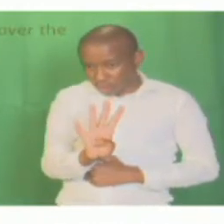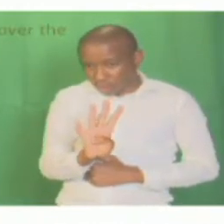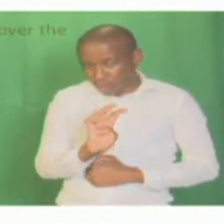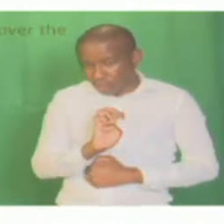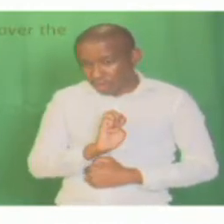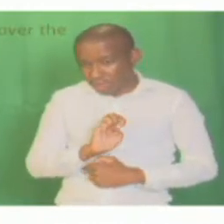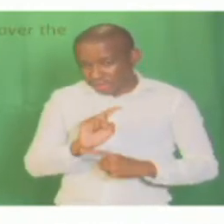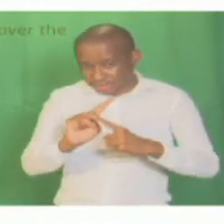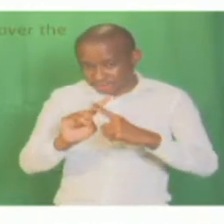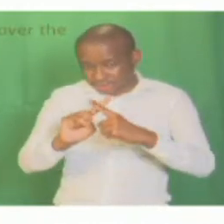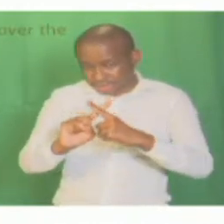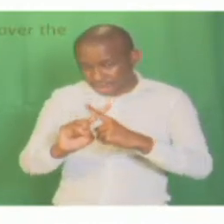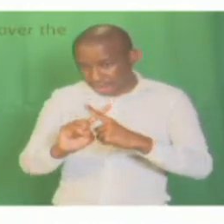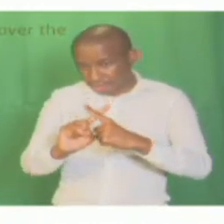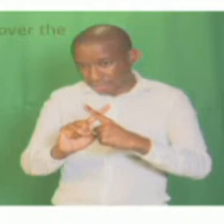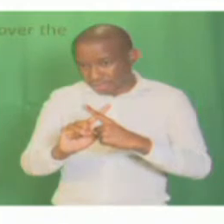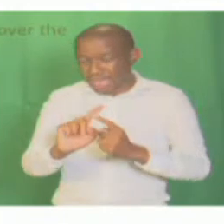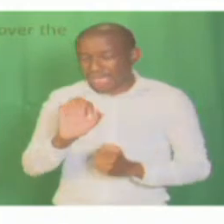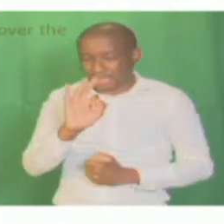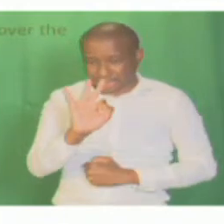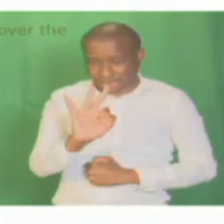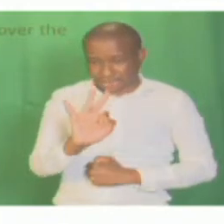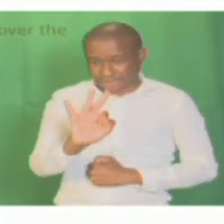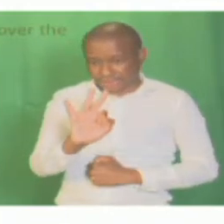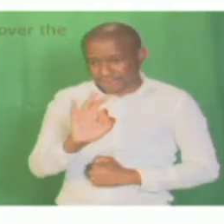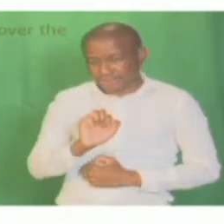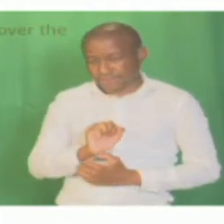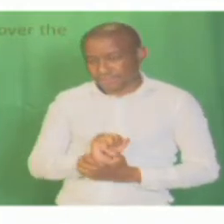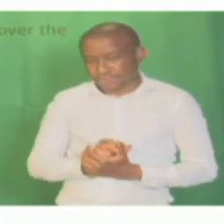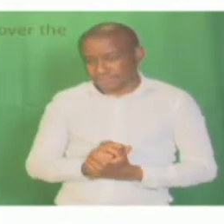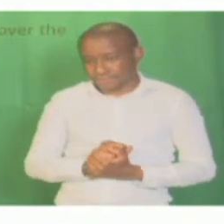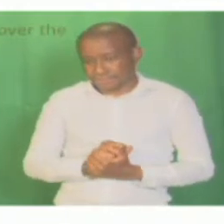4 times 3.